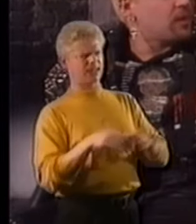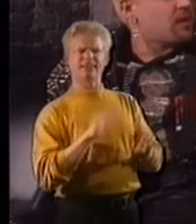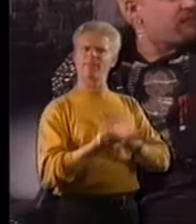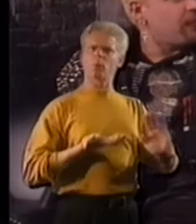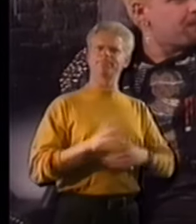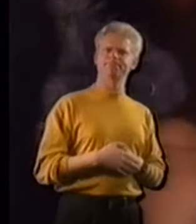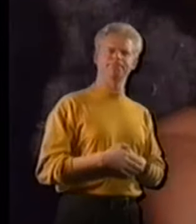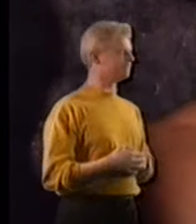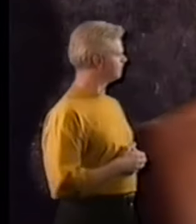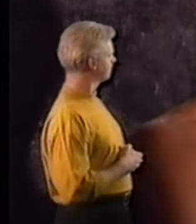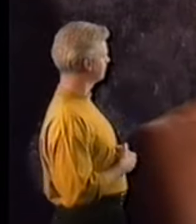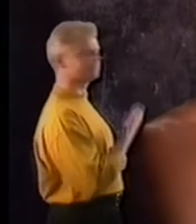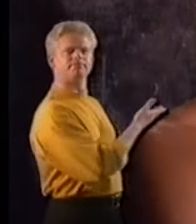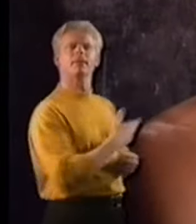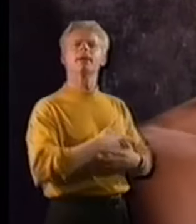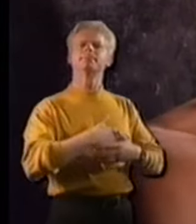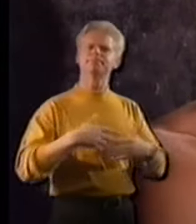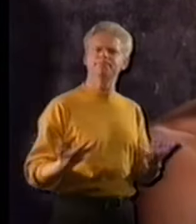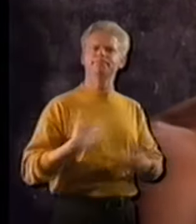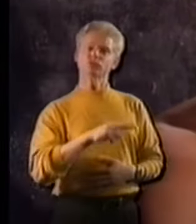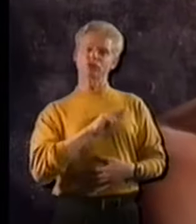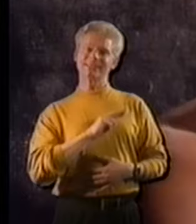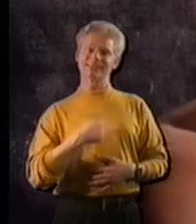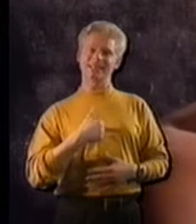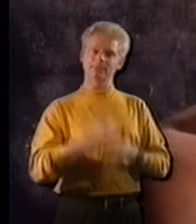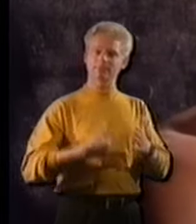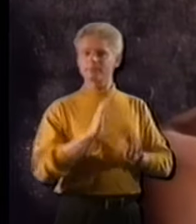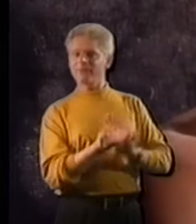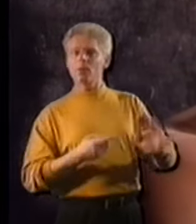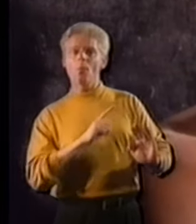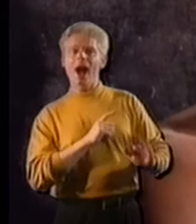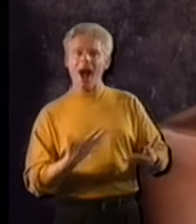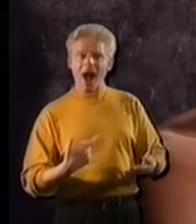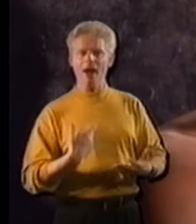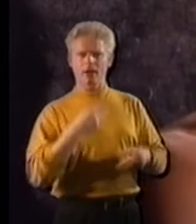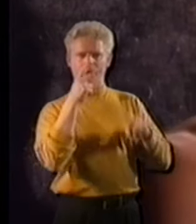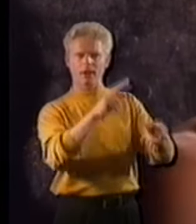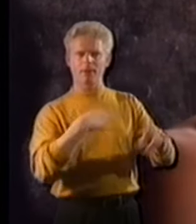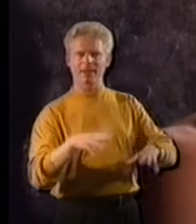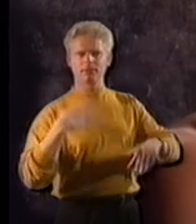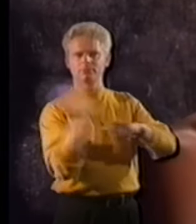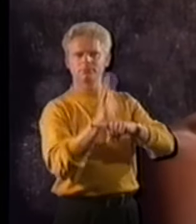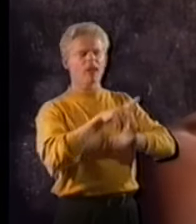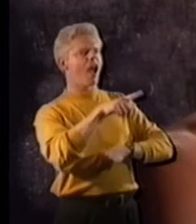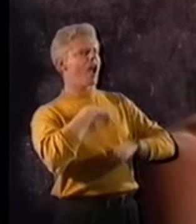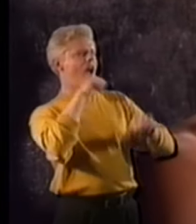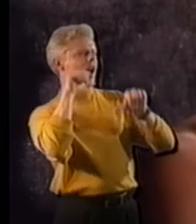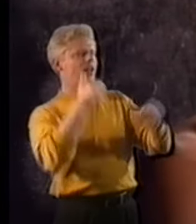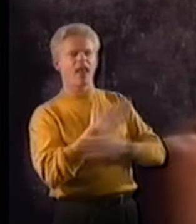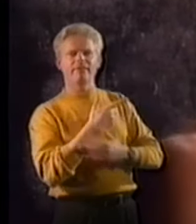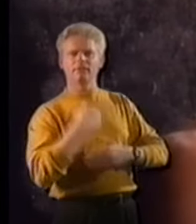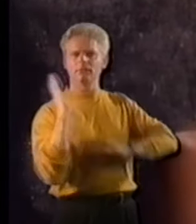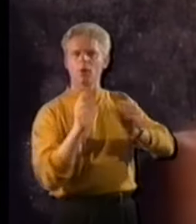start doing Kung Fu? Well, the reason why I've done Kung Fu is because of watching martial art movies. You